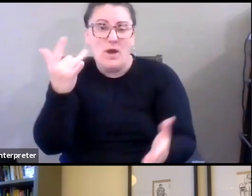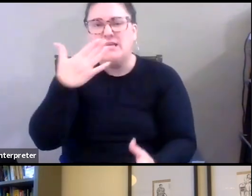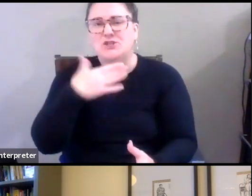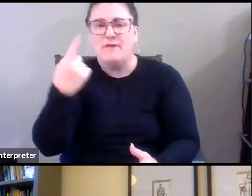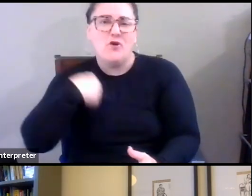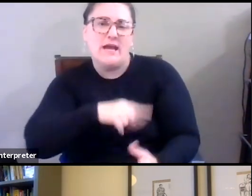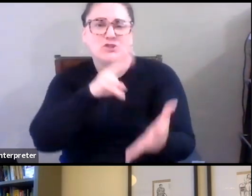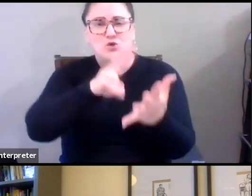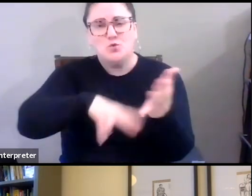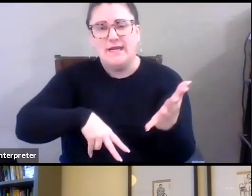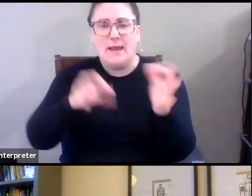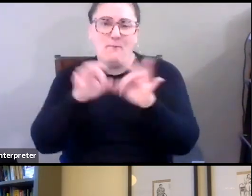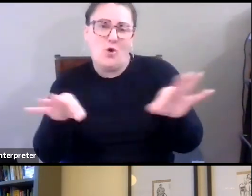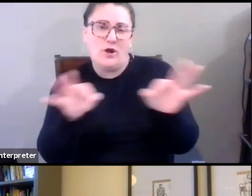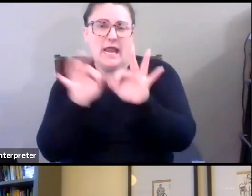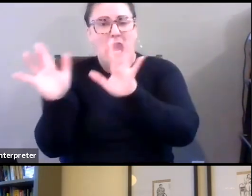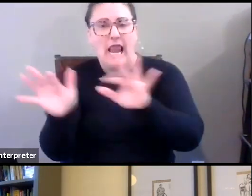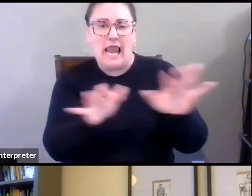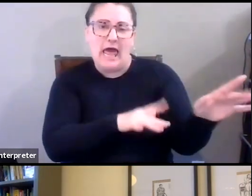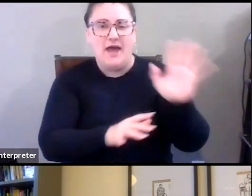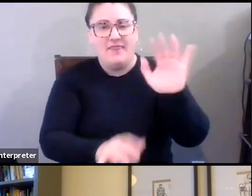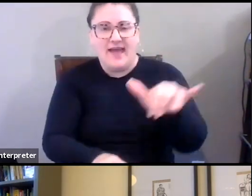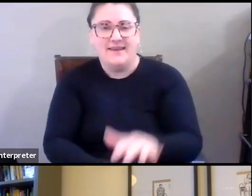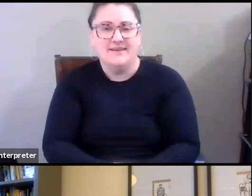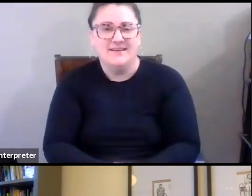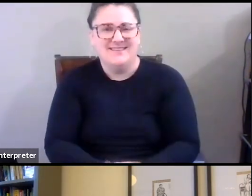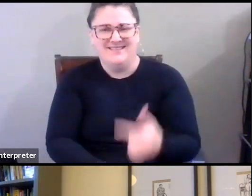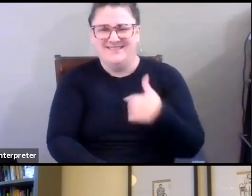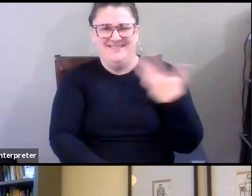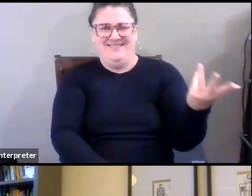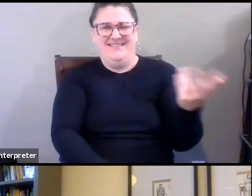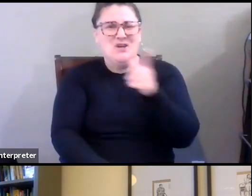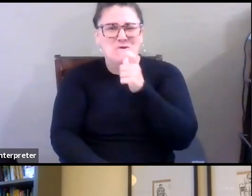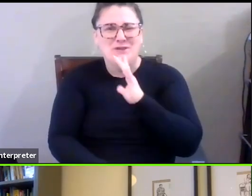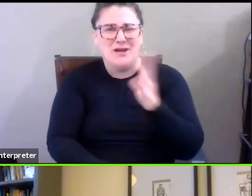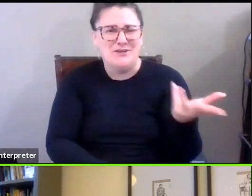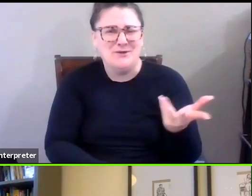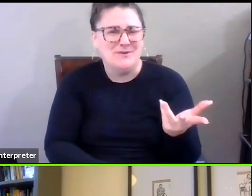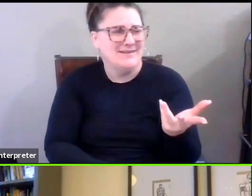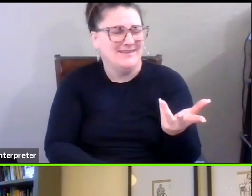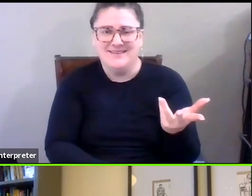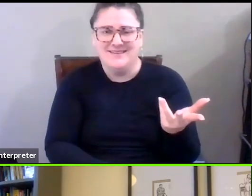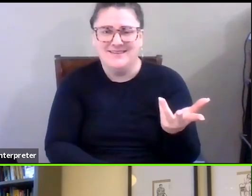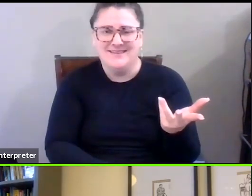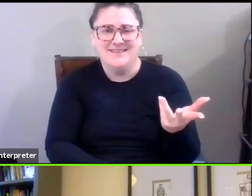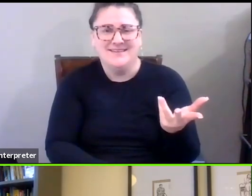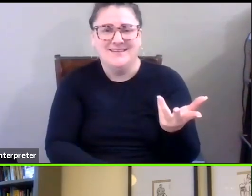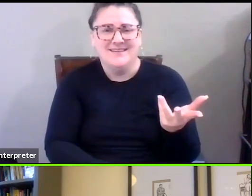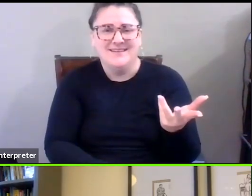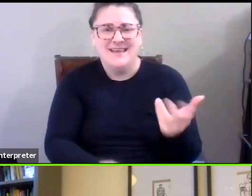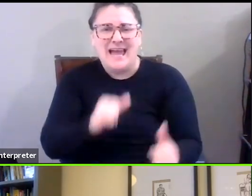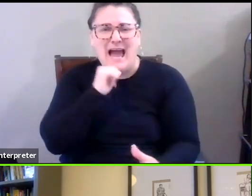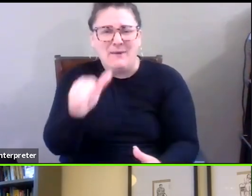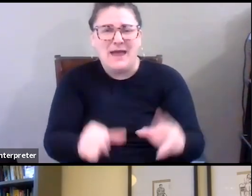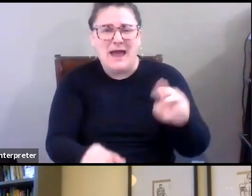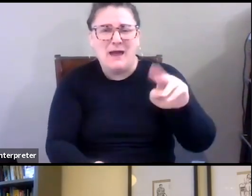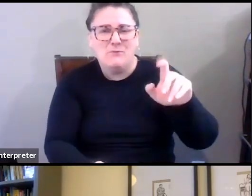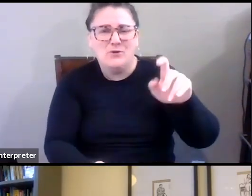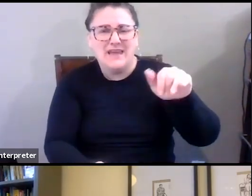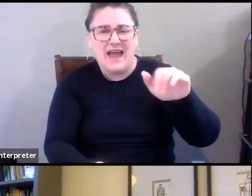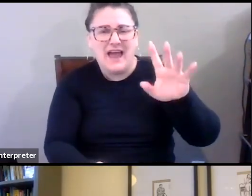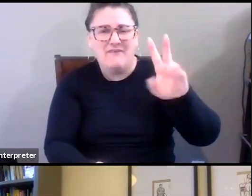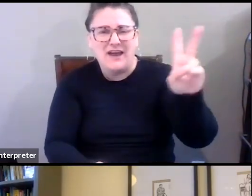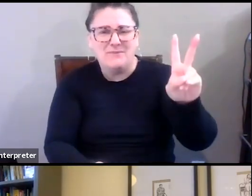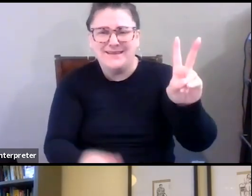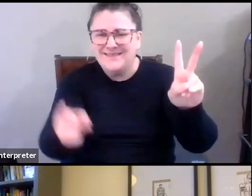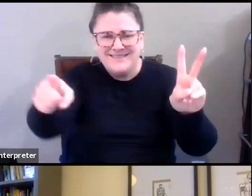us to read this important book. You know that one? Where you're like, who are you speaking to? Because this is like, I'm not a multivitamin, nor do like the